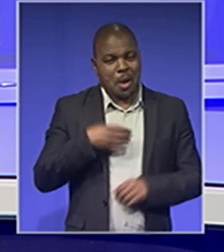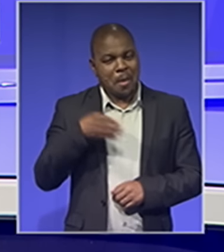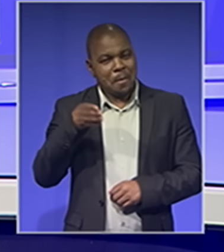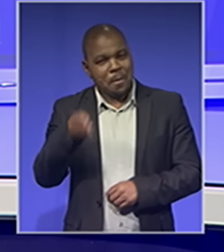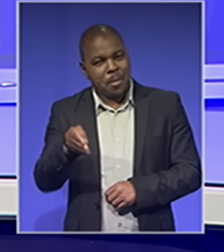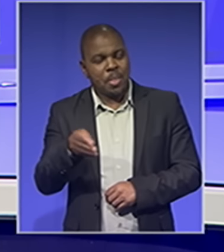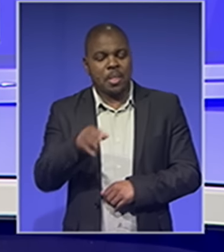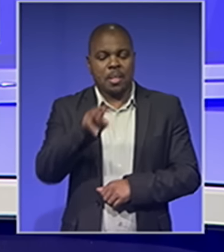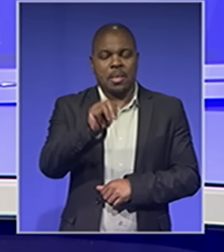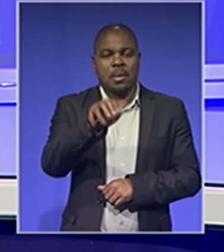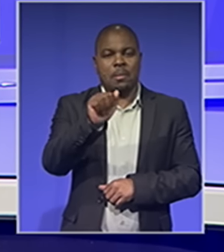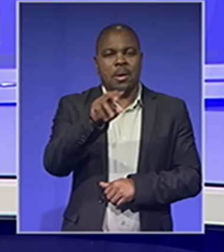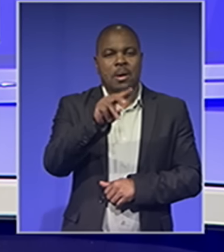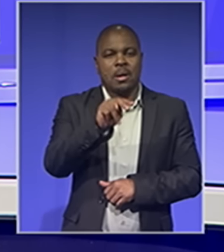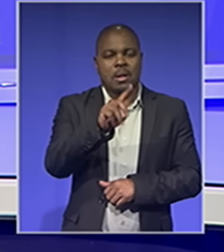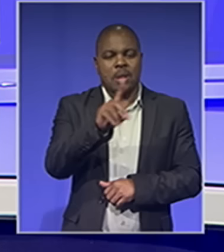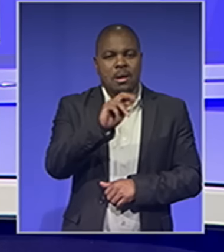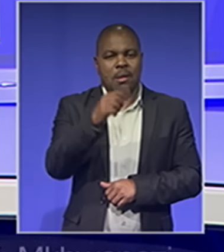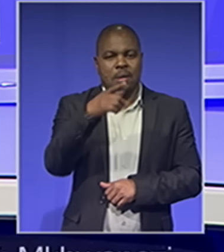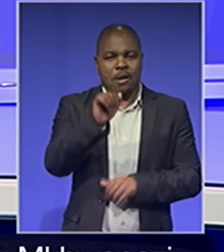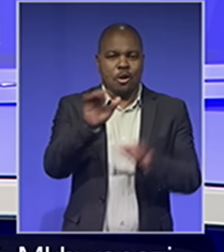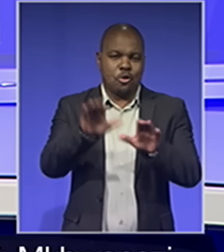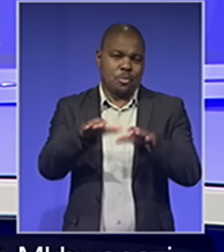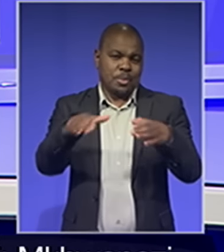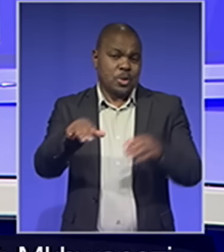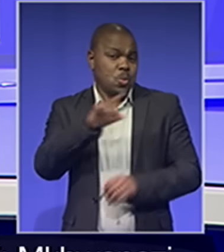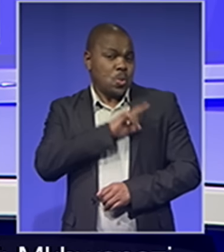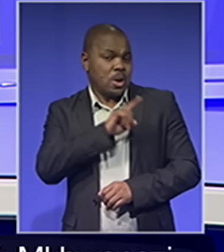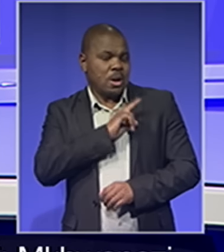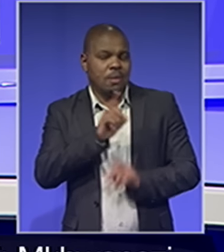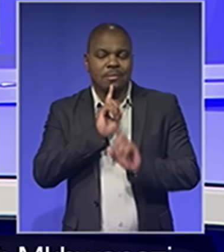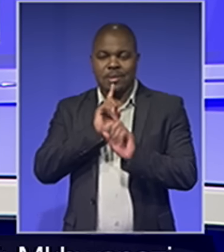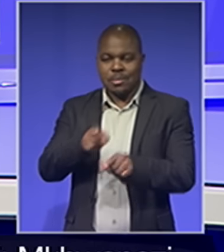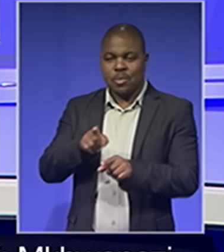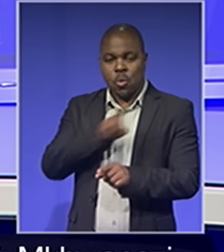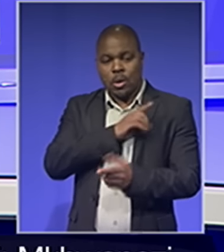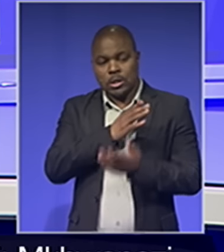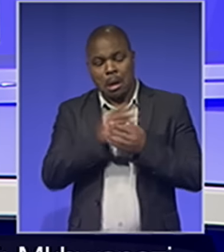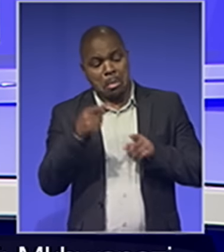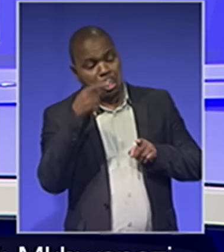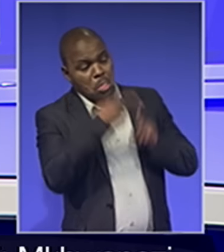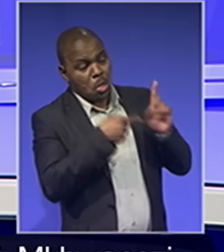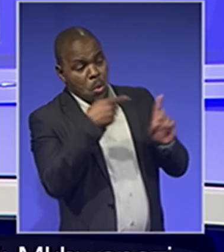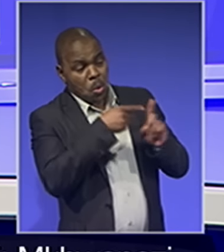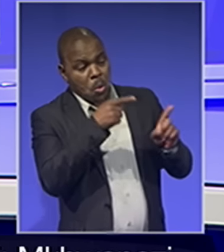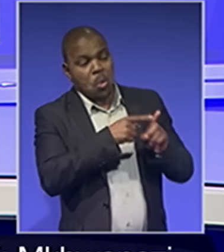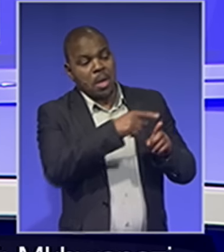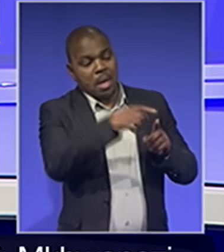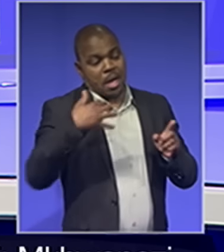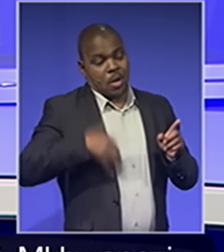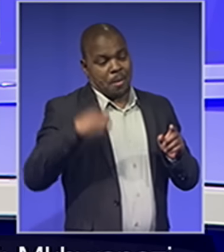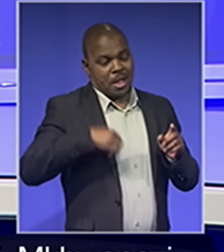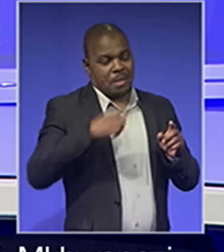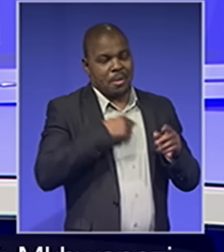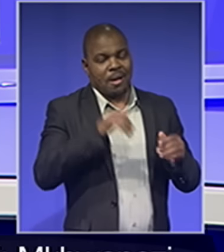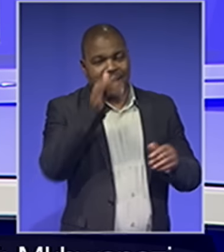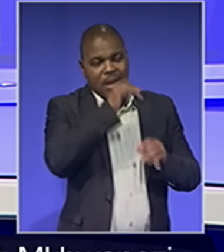komisheneng ya Madlanga go tsibogela dipego tsa gore o ntse tsweletsa bosenyi kwa masepaleng wa Ekurhuleni.